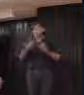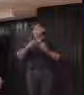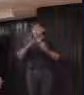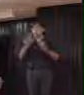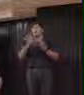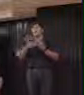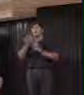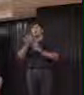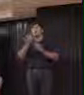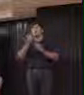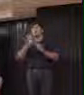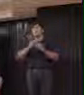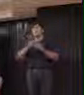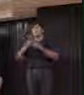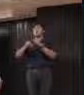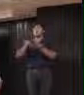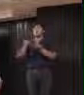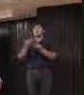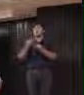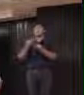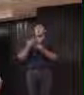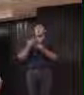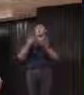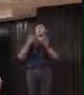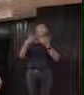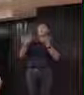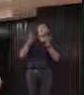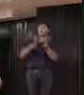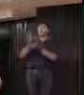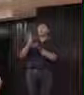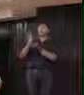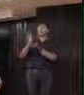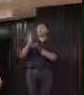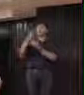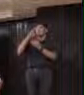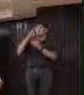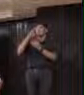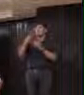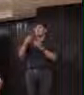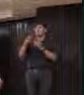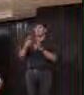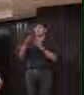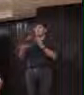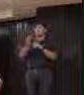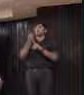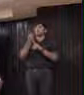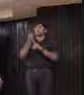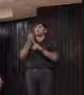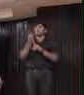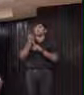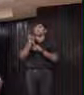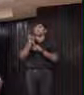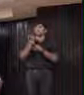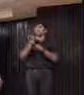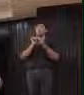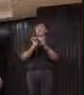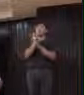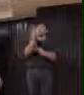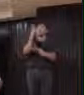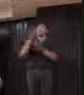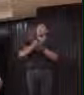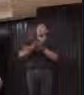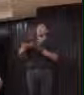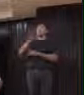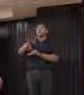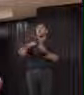up sort of opening the way to taking over wood forest areas,